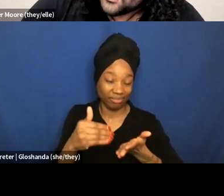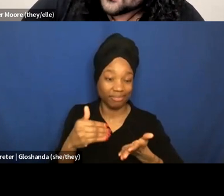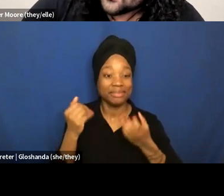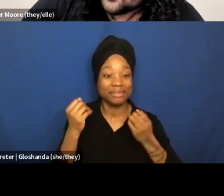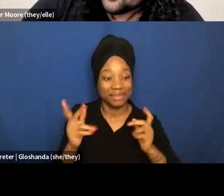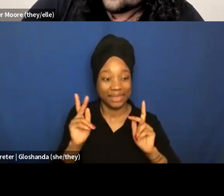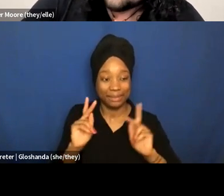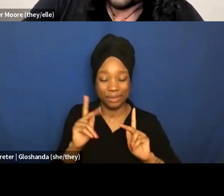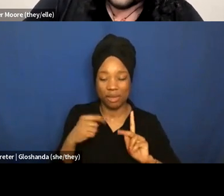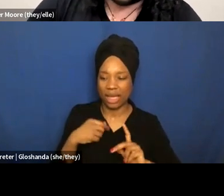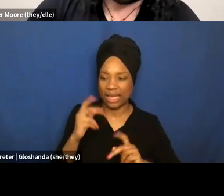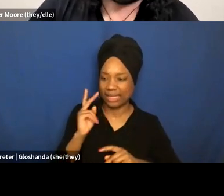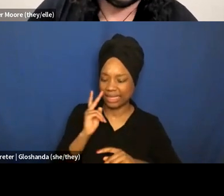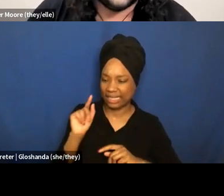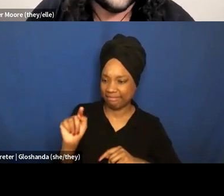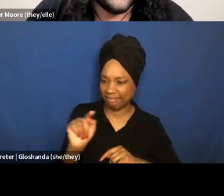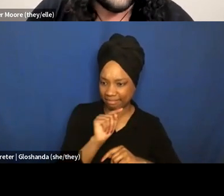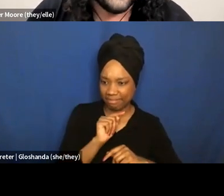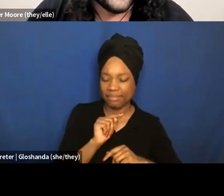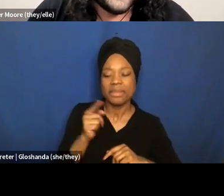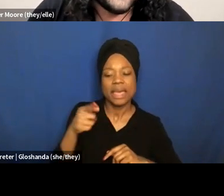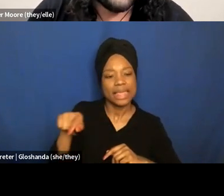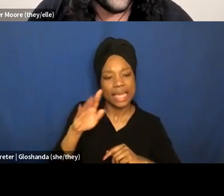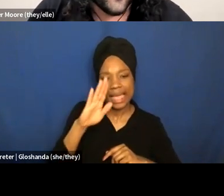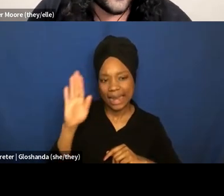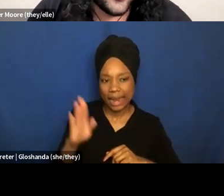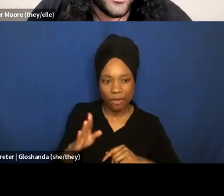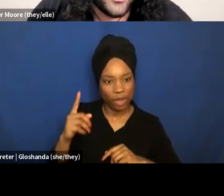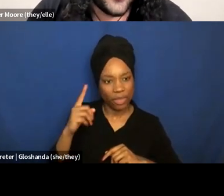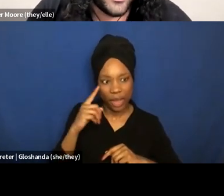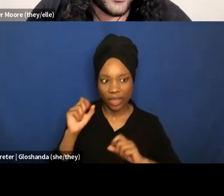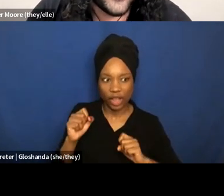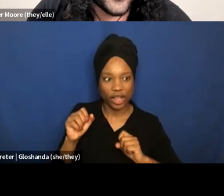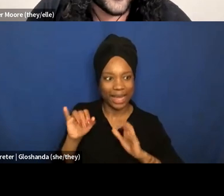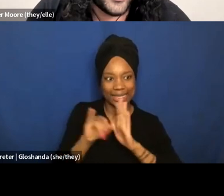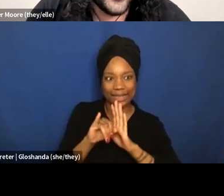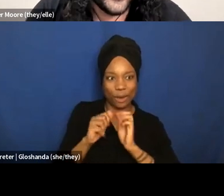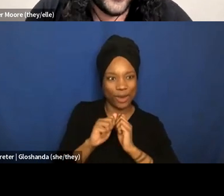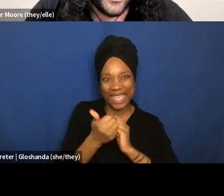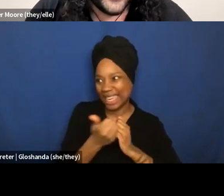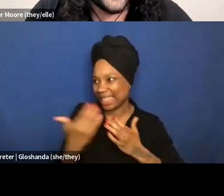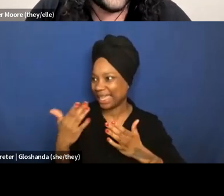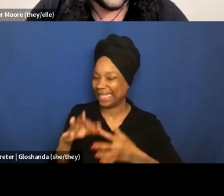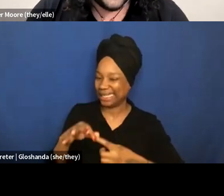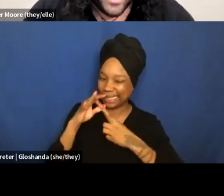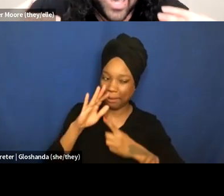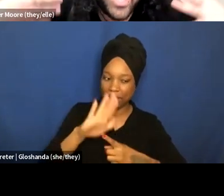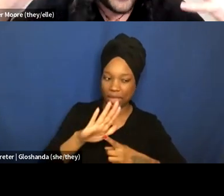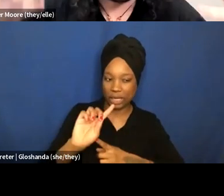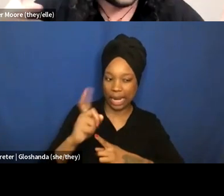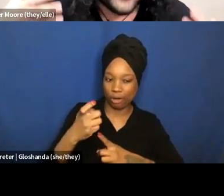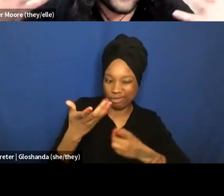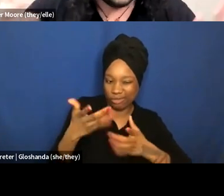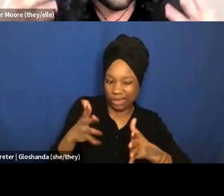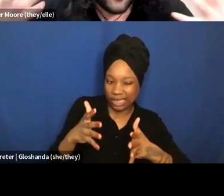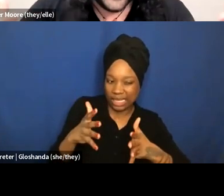different spaces who never really thought that they could identify with anything beyond their diagnosis, right? And